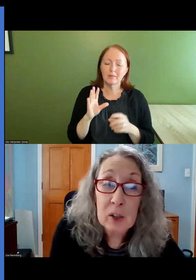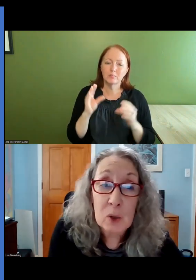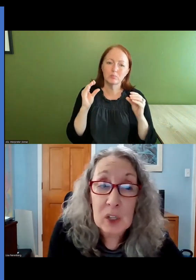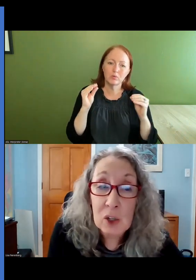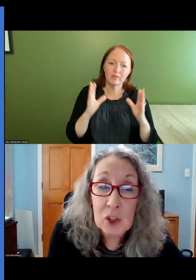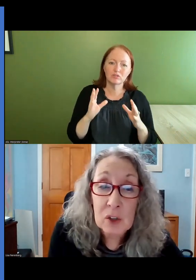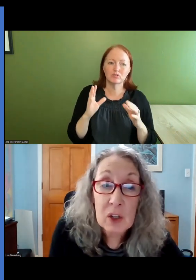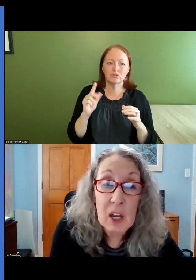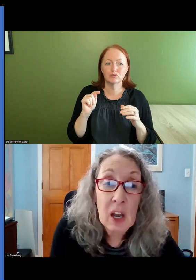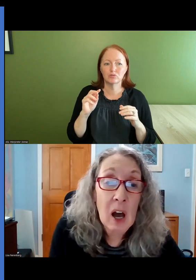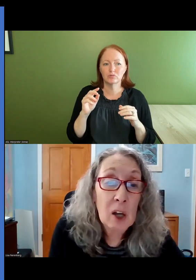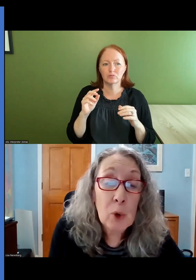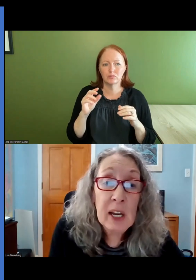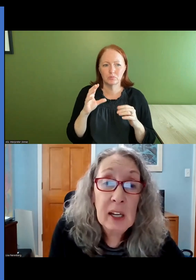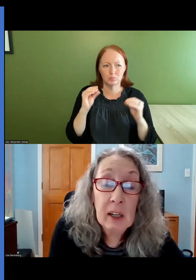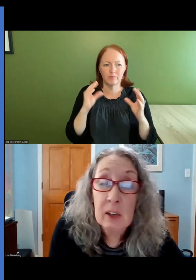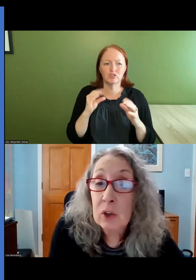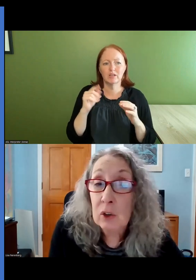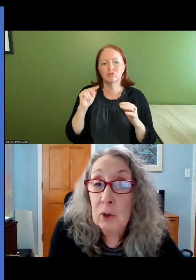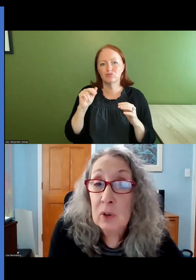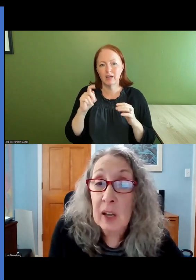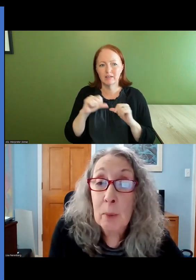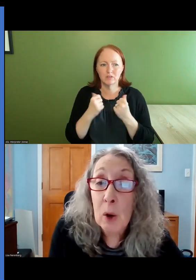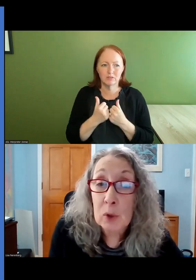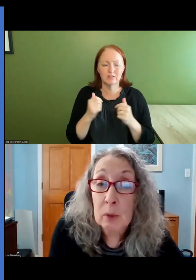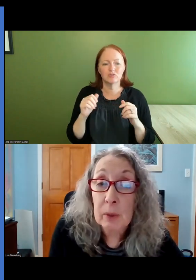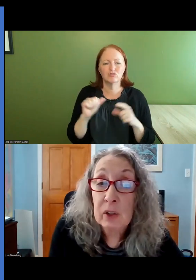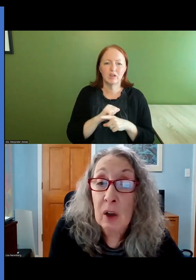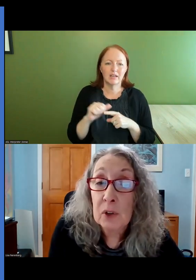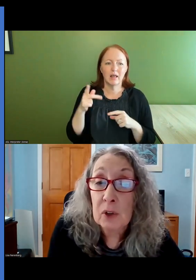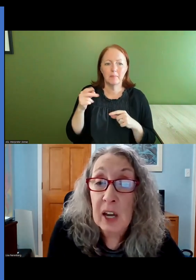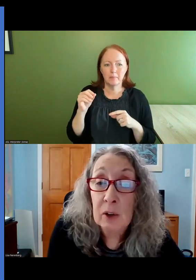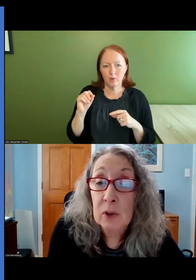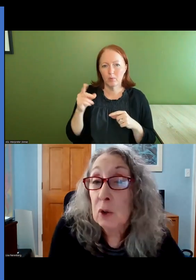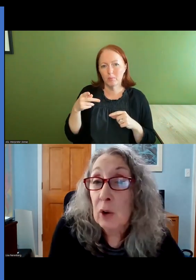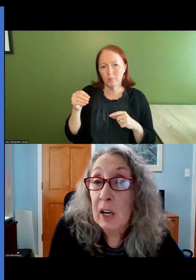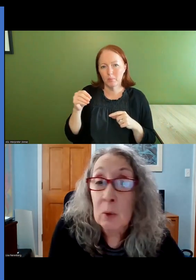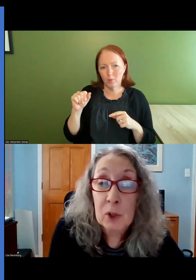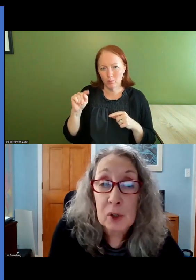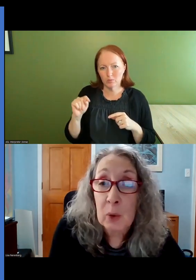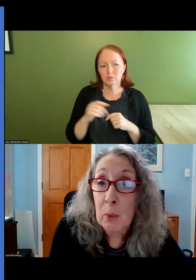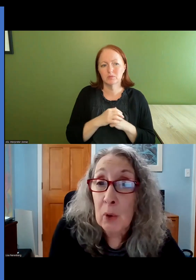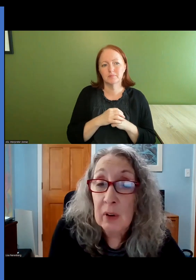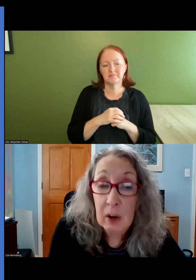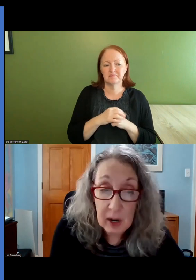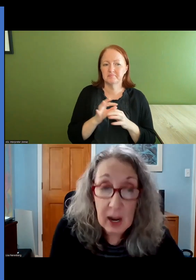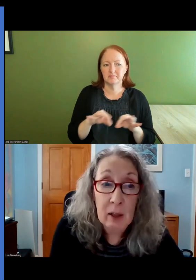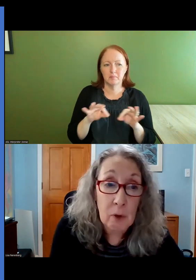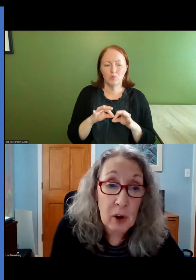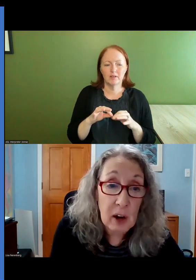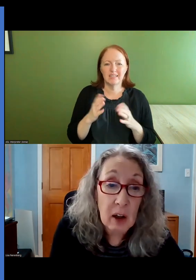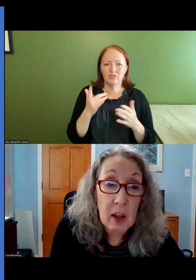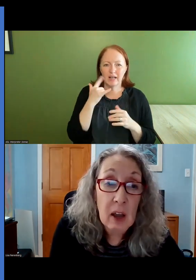and trade associations, training institutes like POST, Police Officer Standards and Training, which are so important here